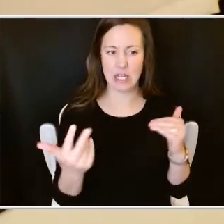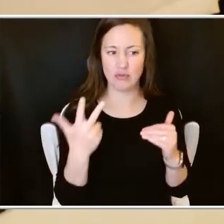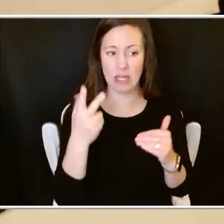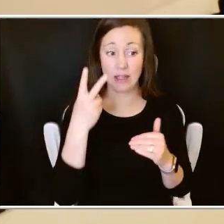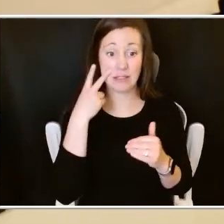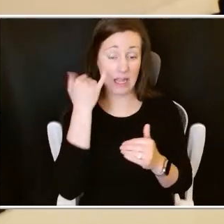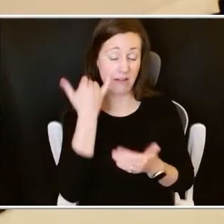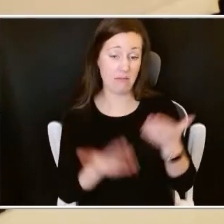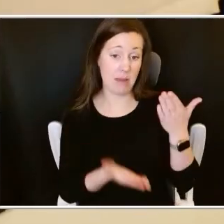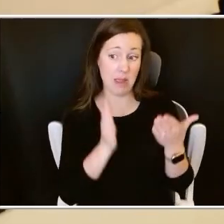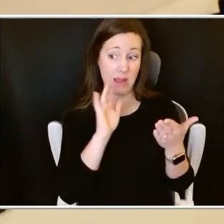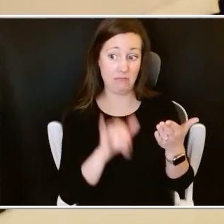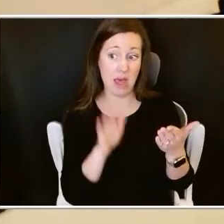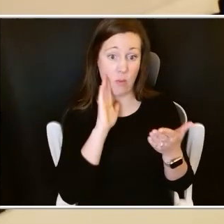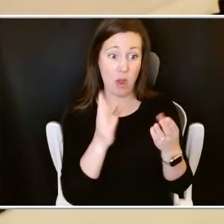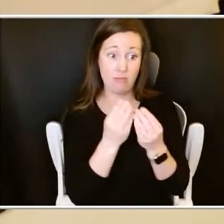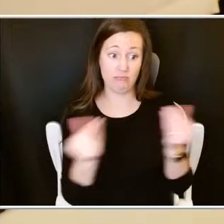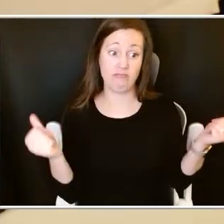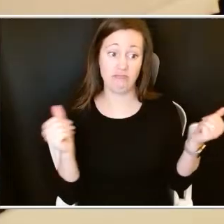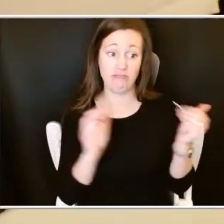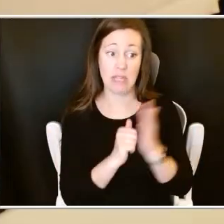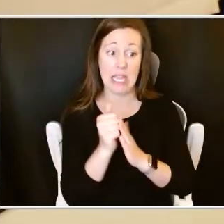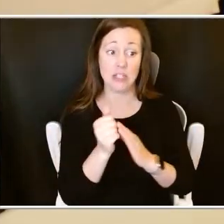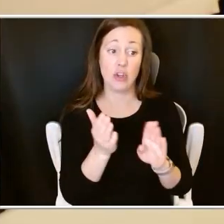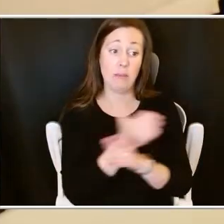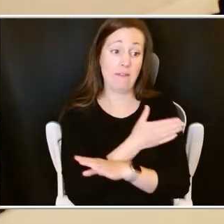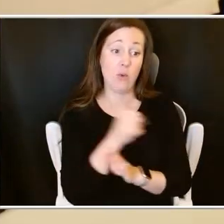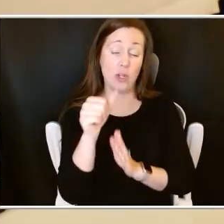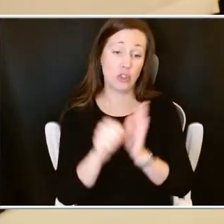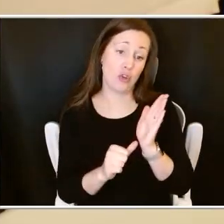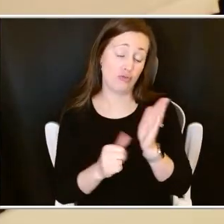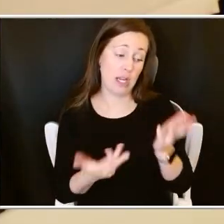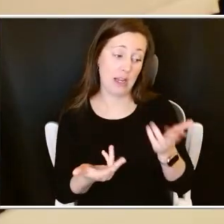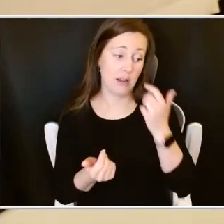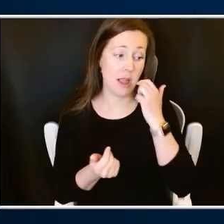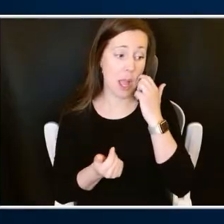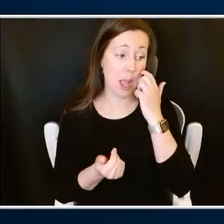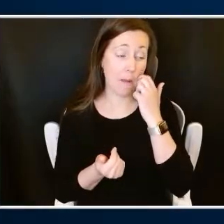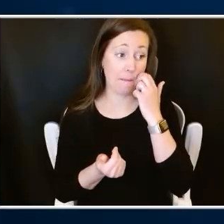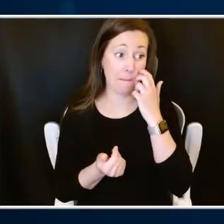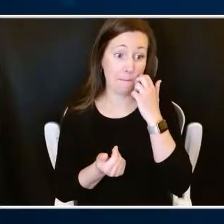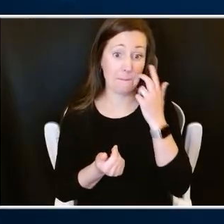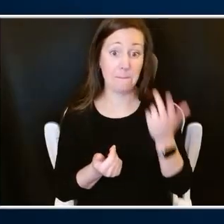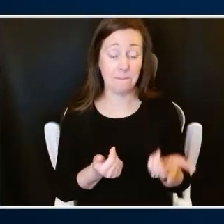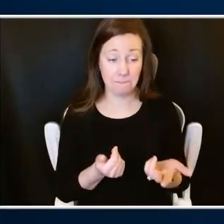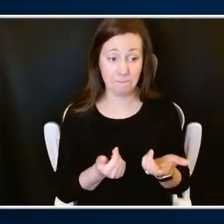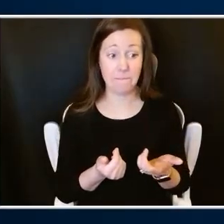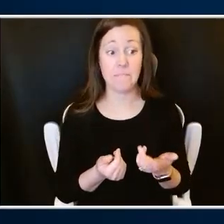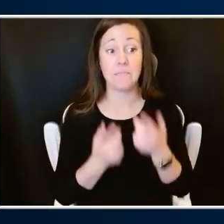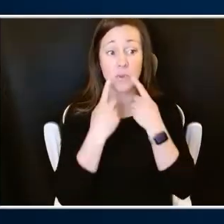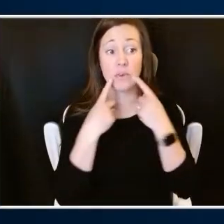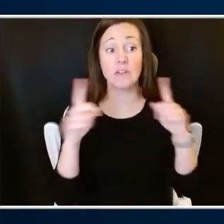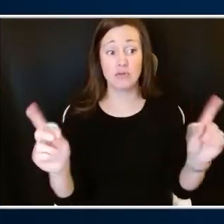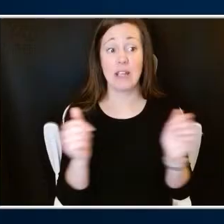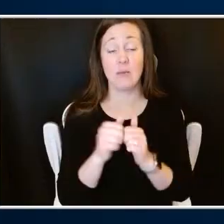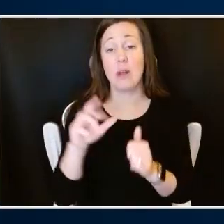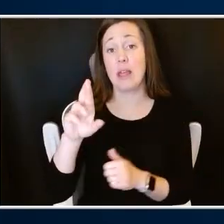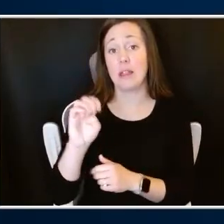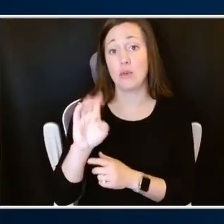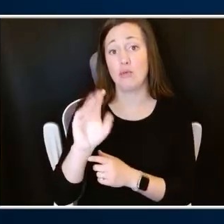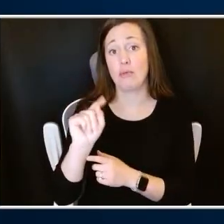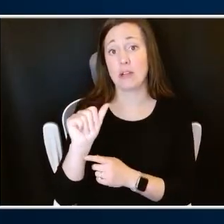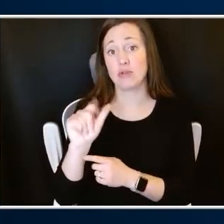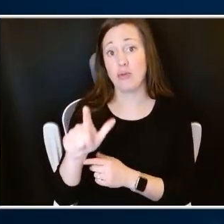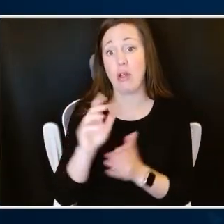out the cancer before surgery. We have achieved that with rectal cancer.